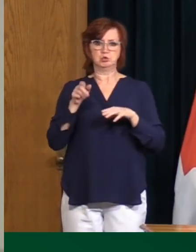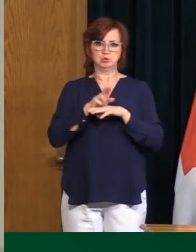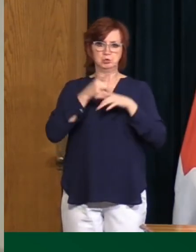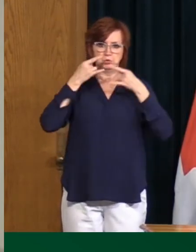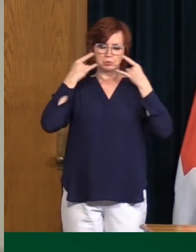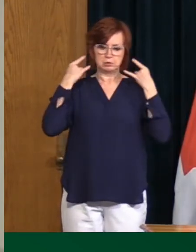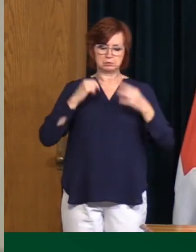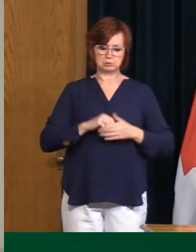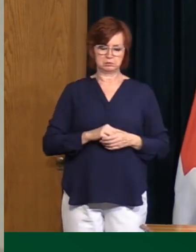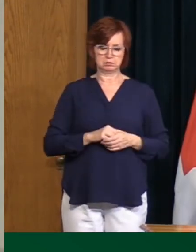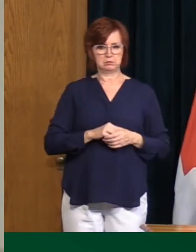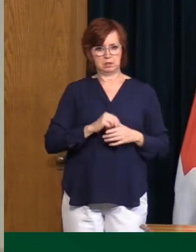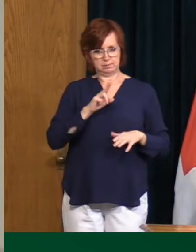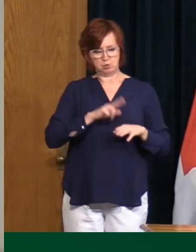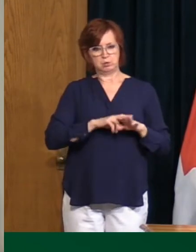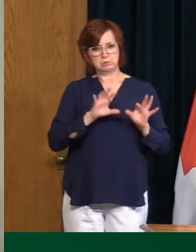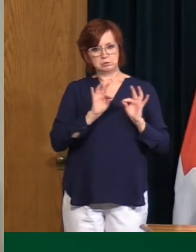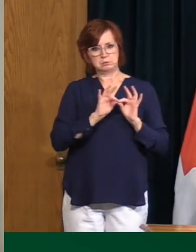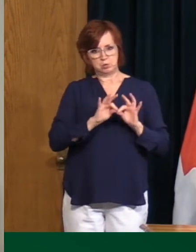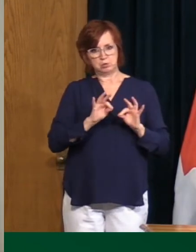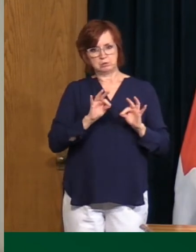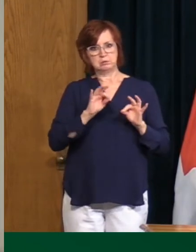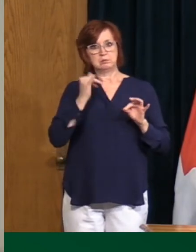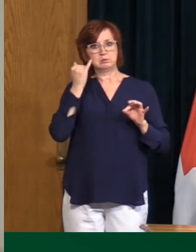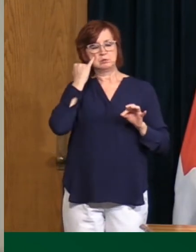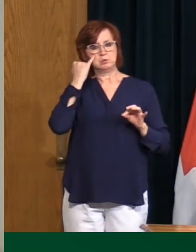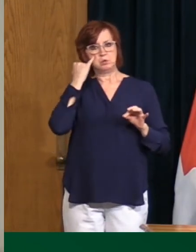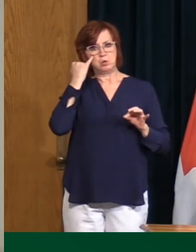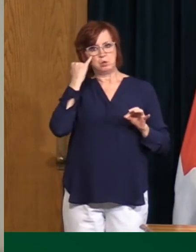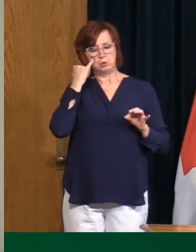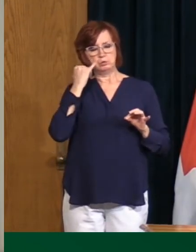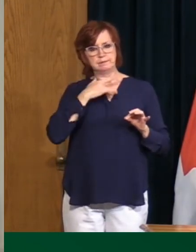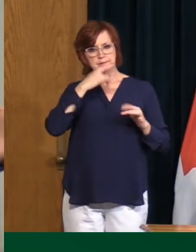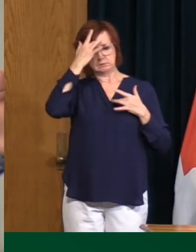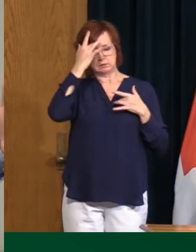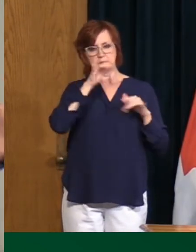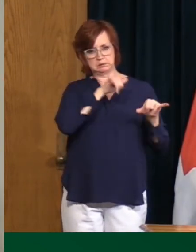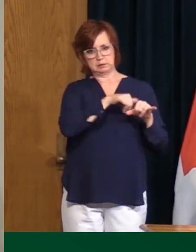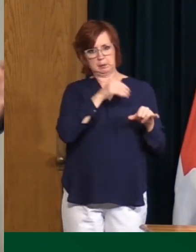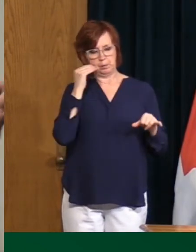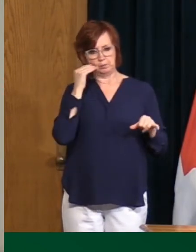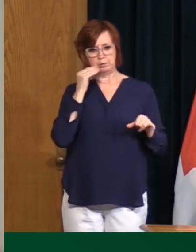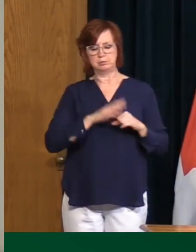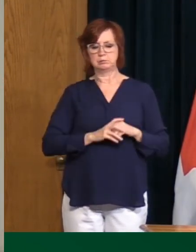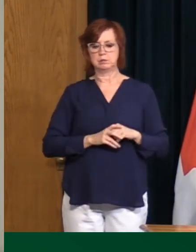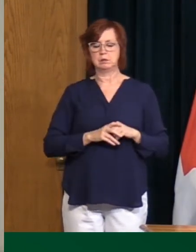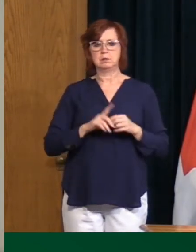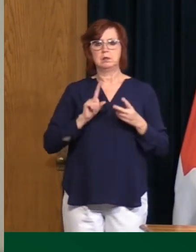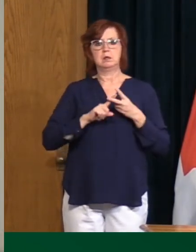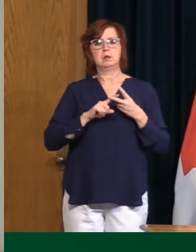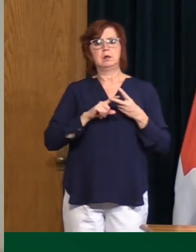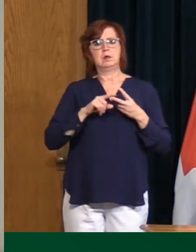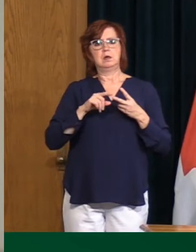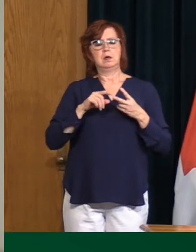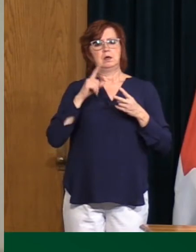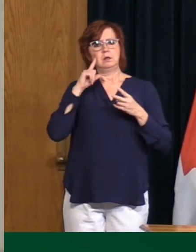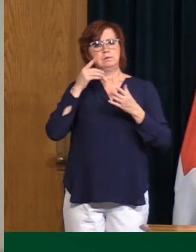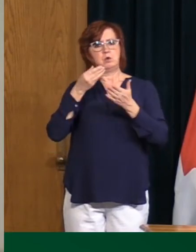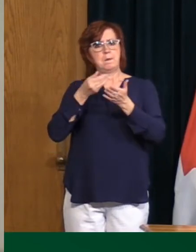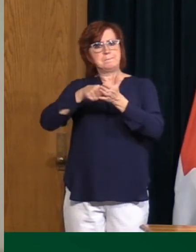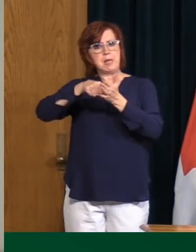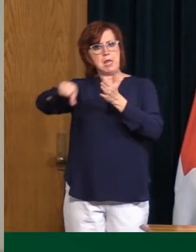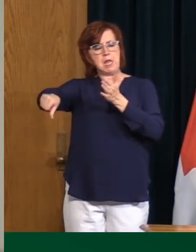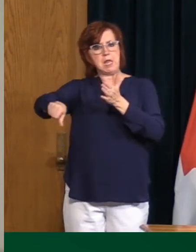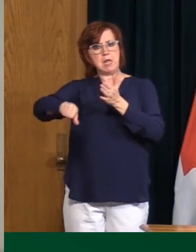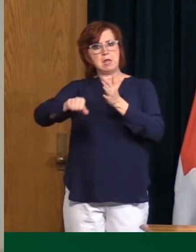is administrative controls. So what that means is that you, wait in line 2 meters apart, and the retail